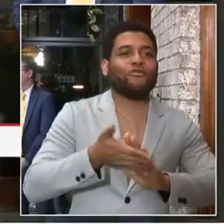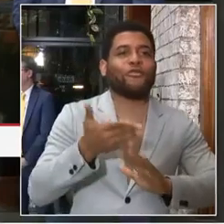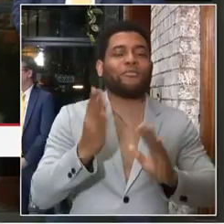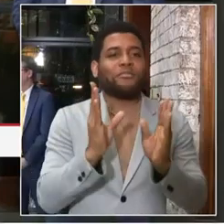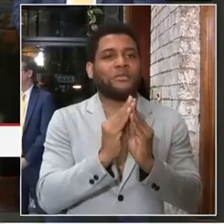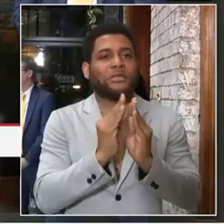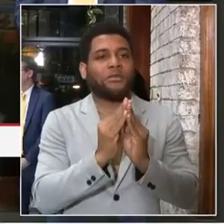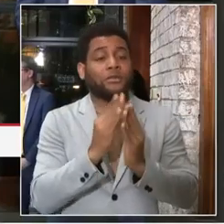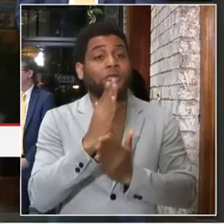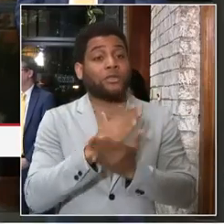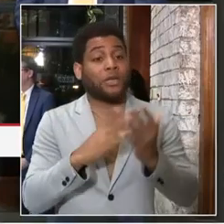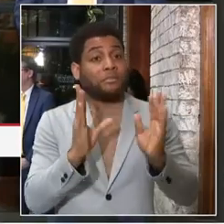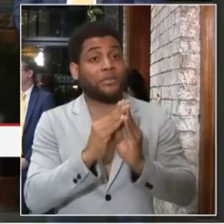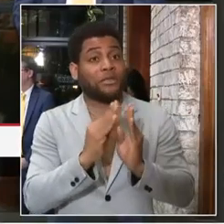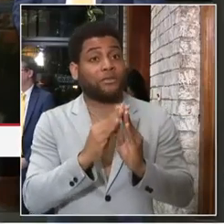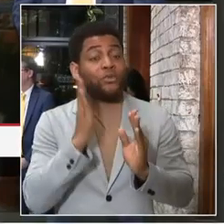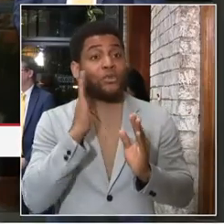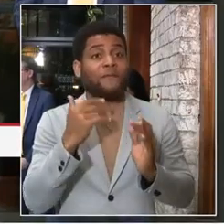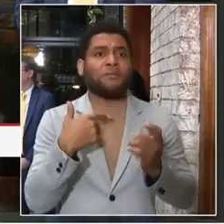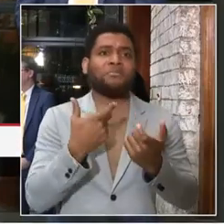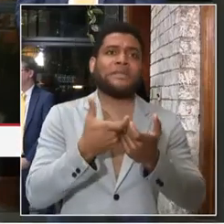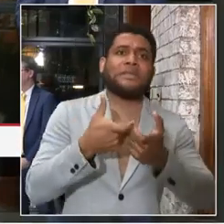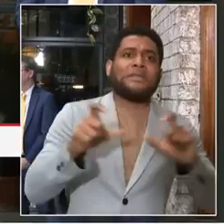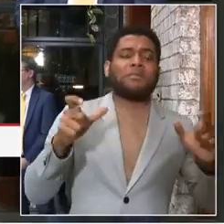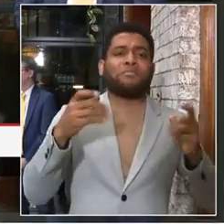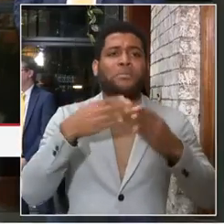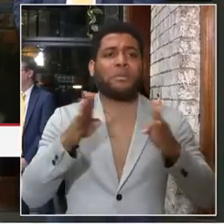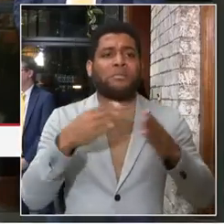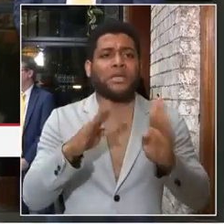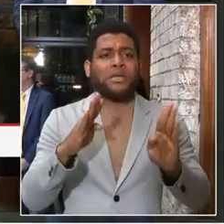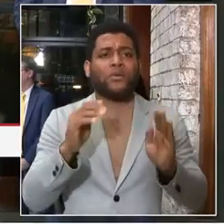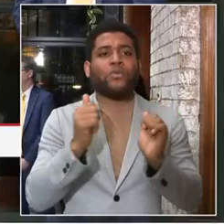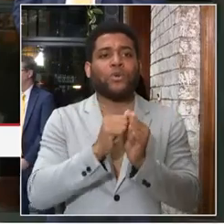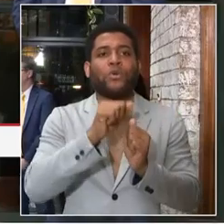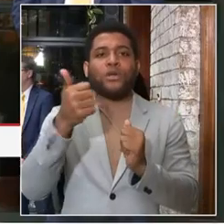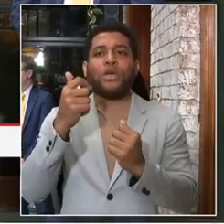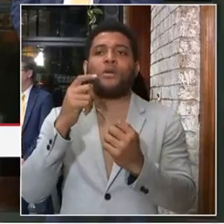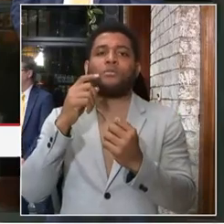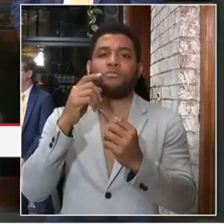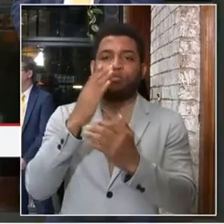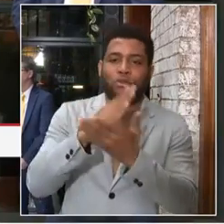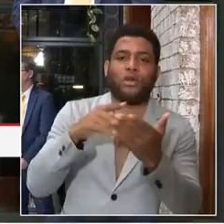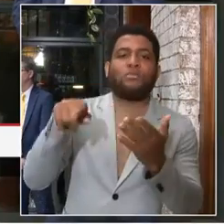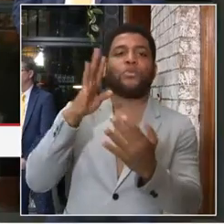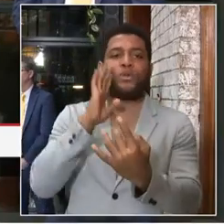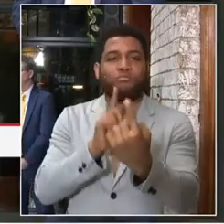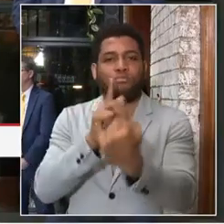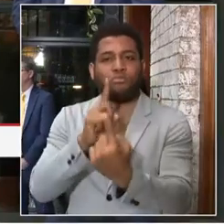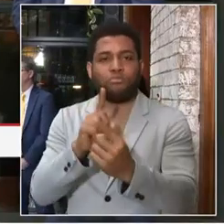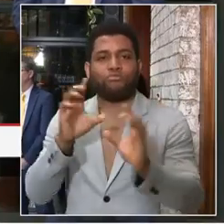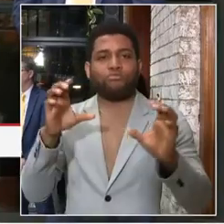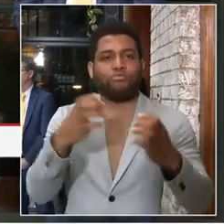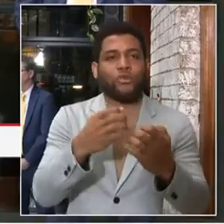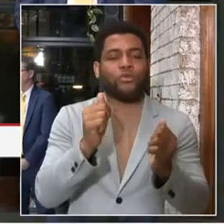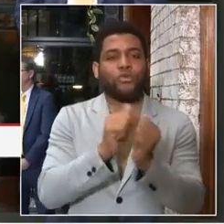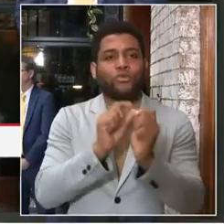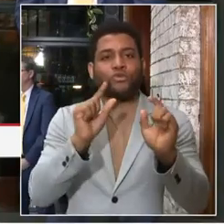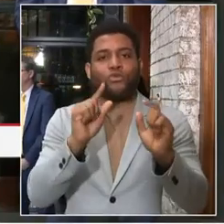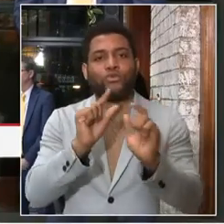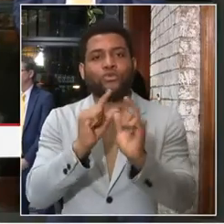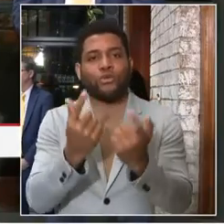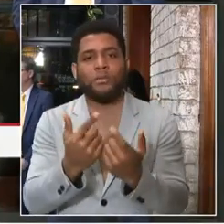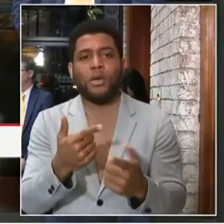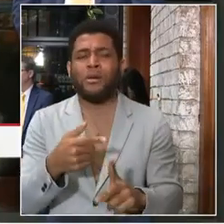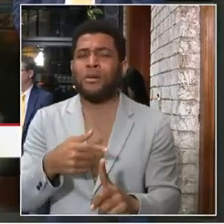going to be big public meetings, and some of them are one-on-one discussions or small group discussions. I'm confused about your answer. Are the meetings